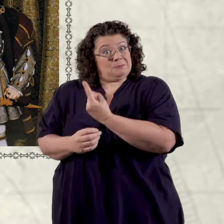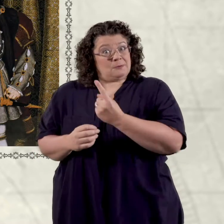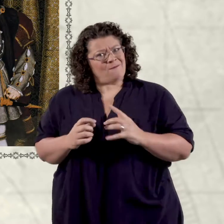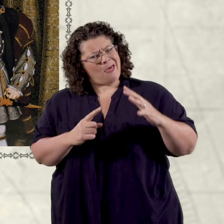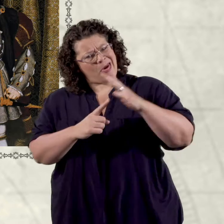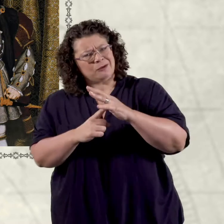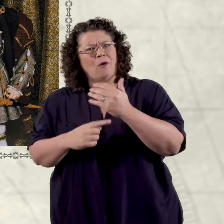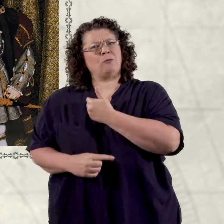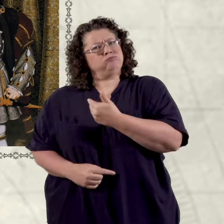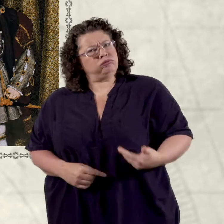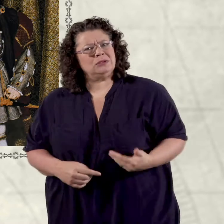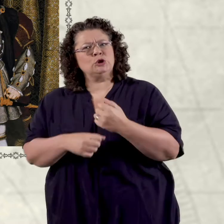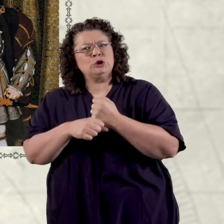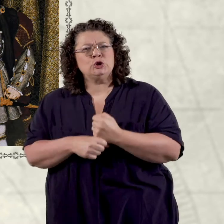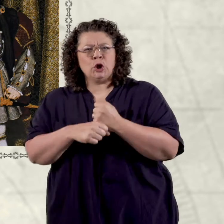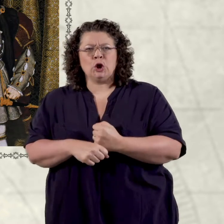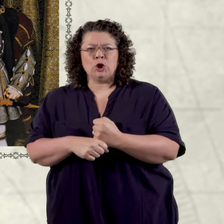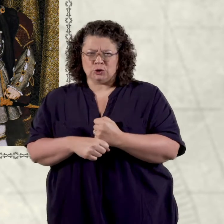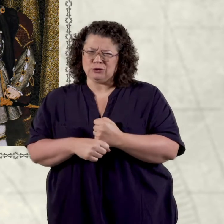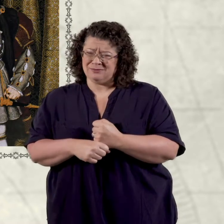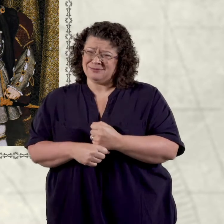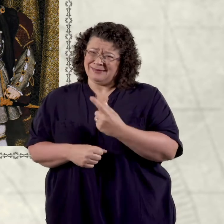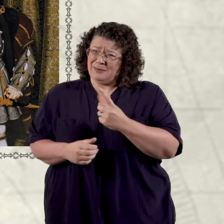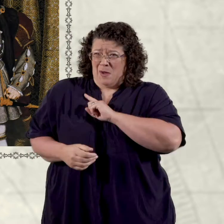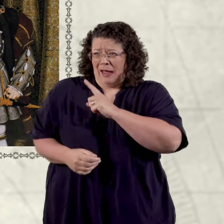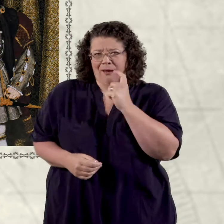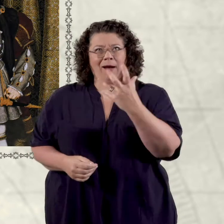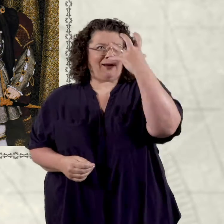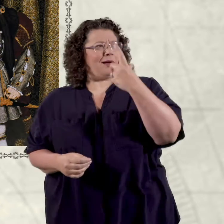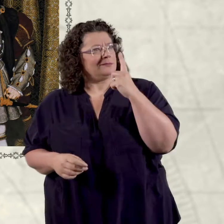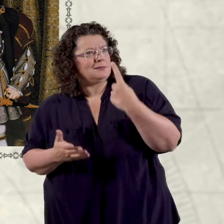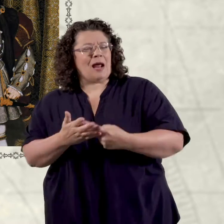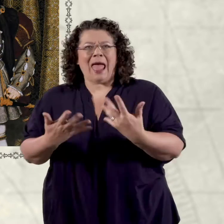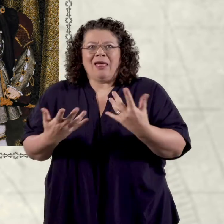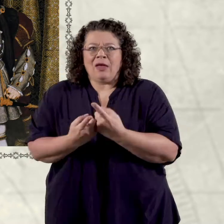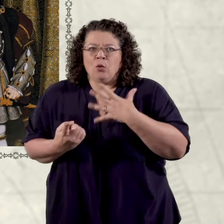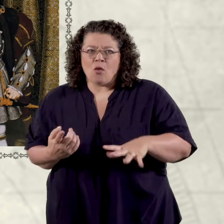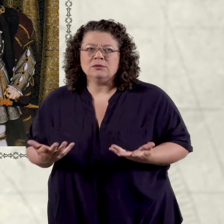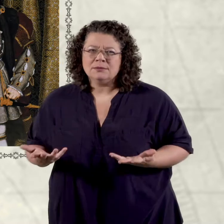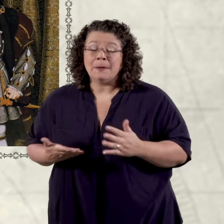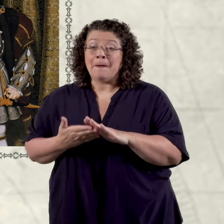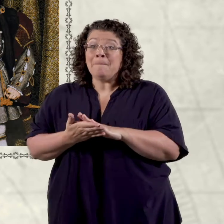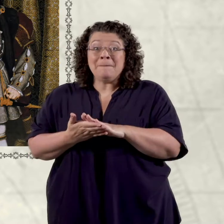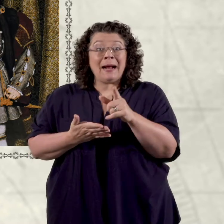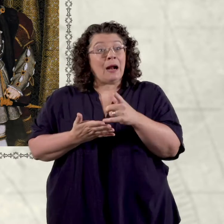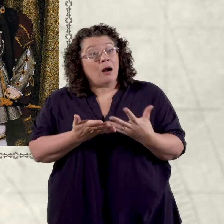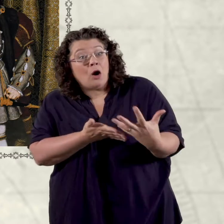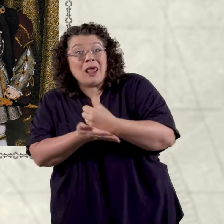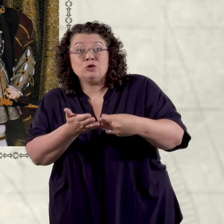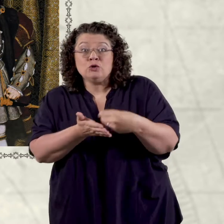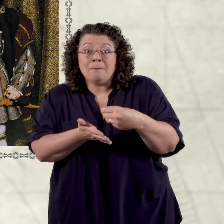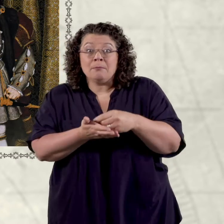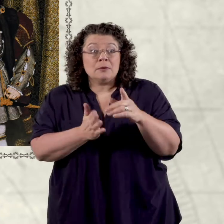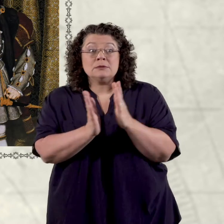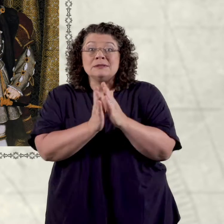of the Protestant church. You can do things like that, you see, when you're a king. And it meant that he got every penny that you put in that collection box